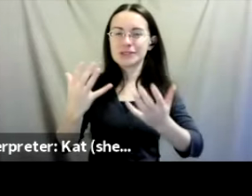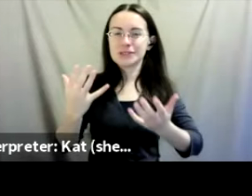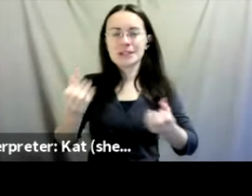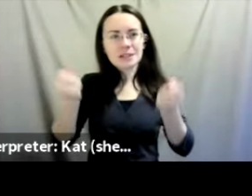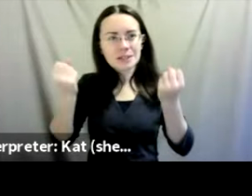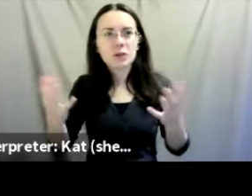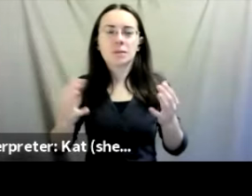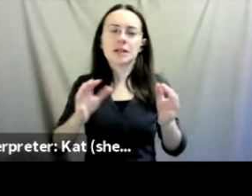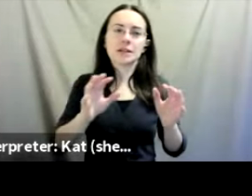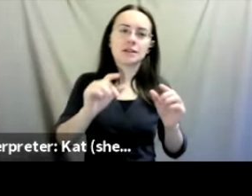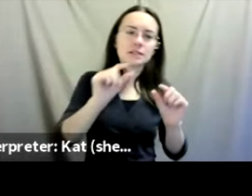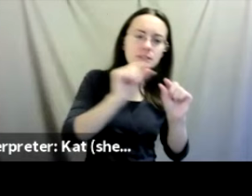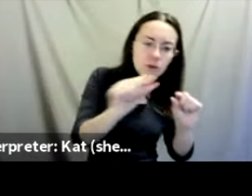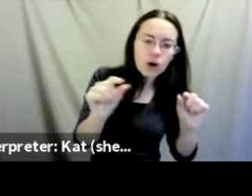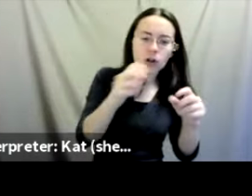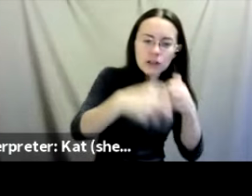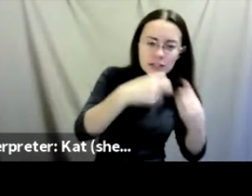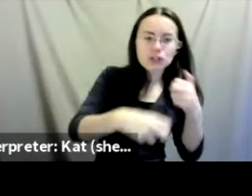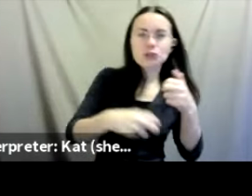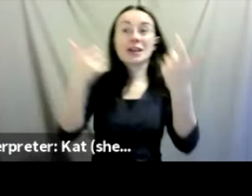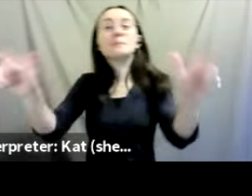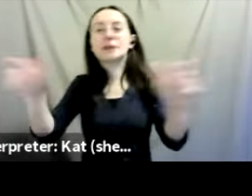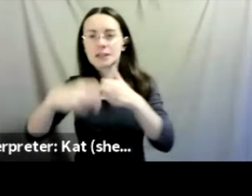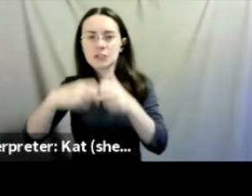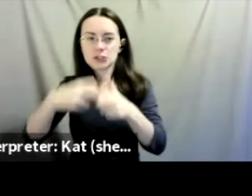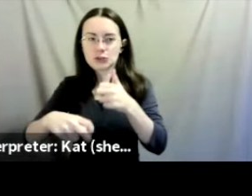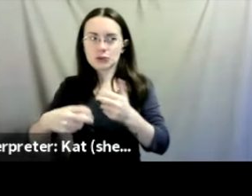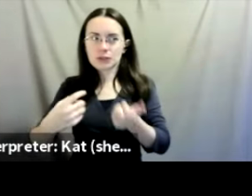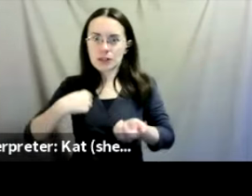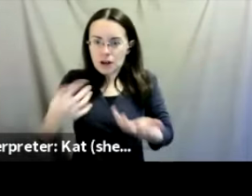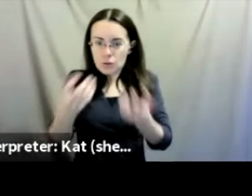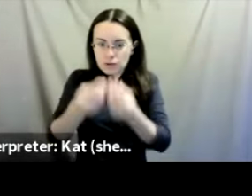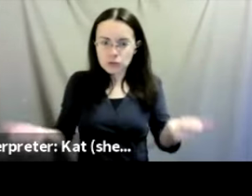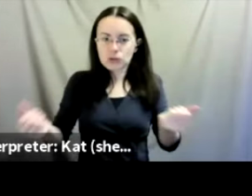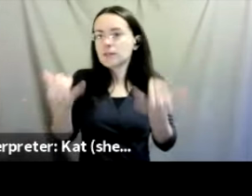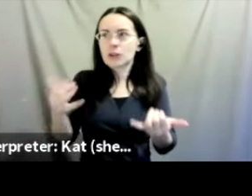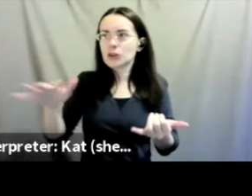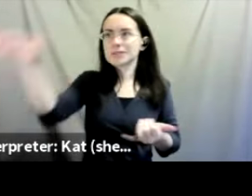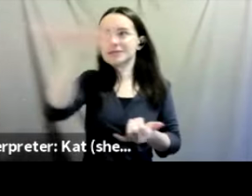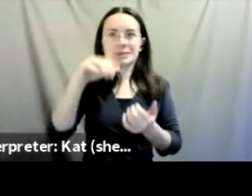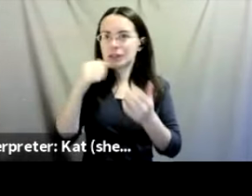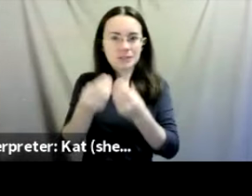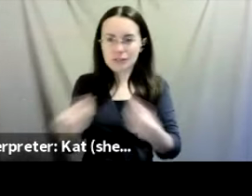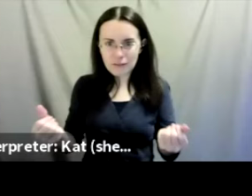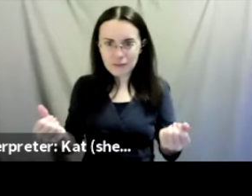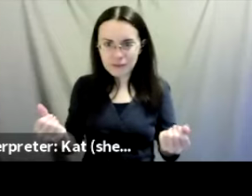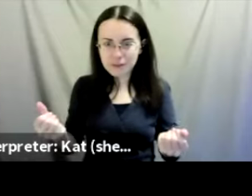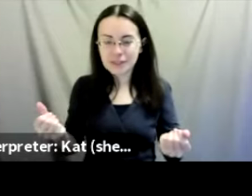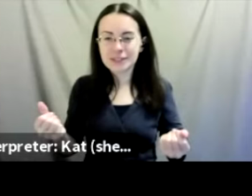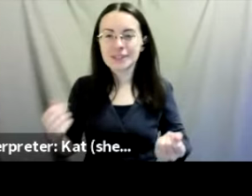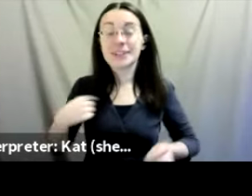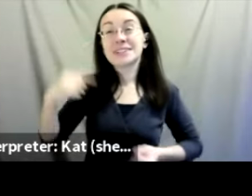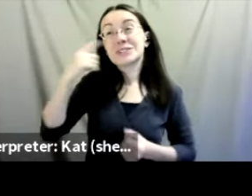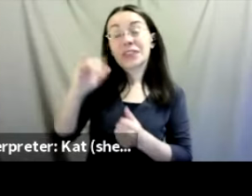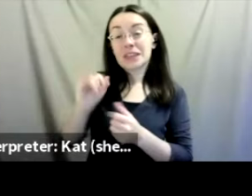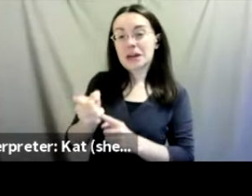and big issues that need to be addressed that aren't currently being addressed. And I think the moment when I first realized that I